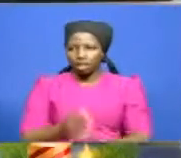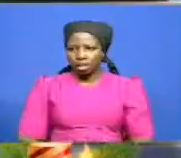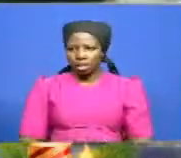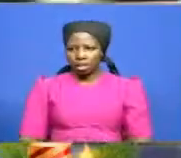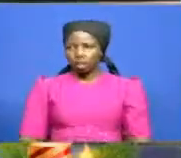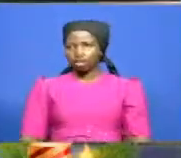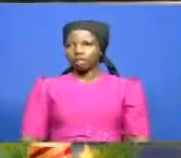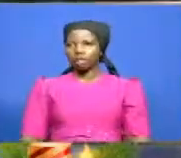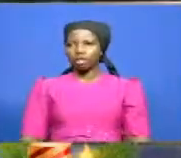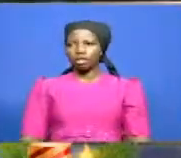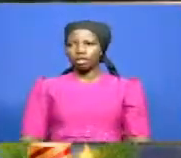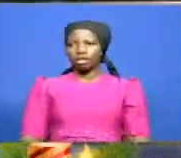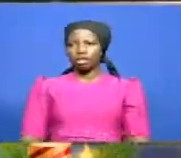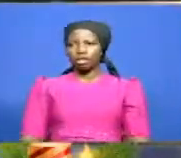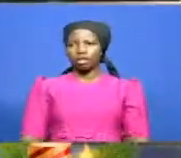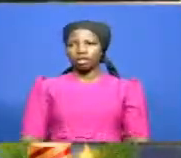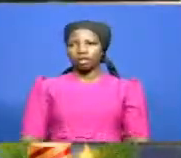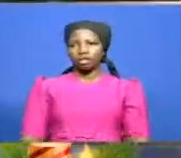3, 2, 1,